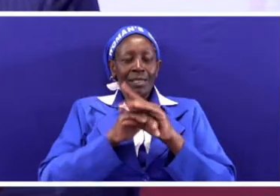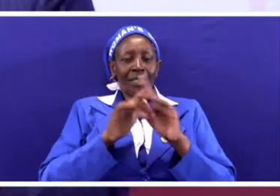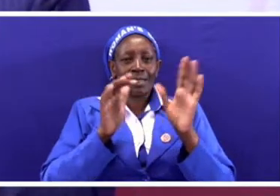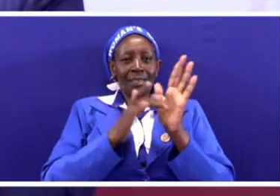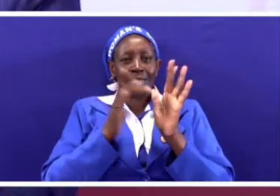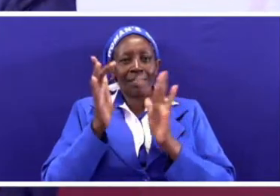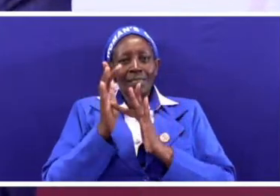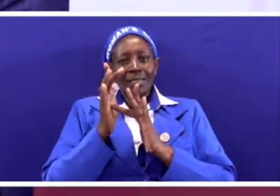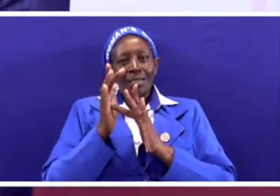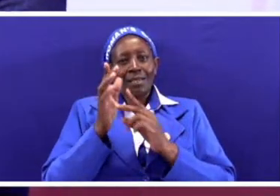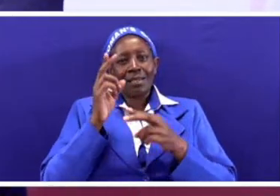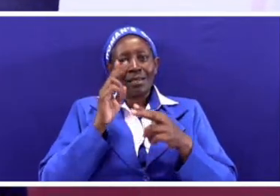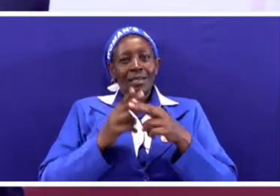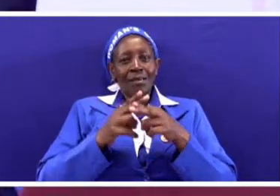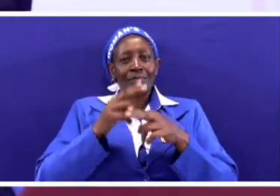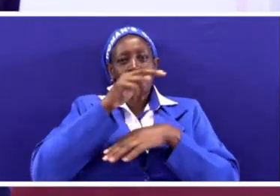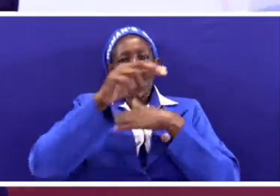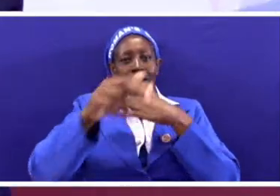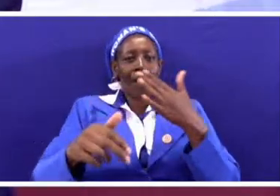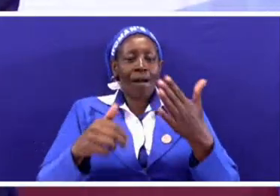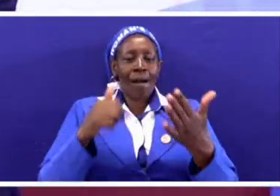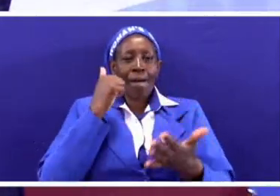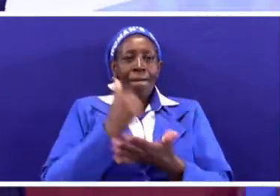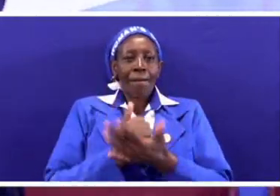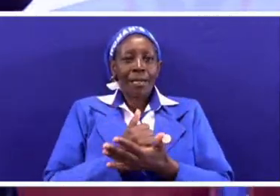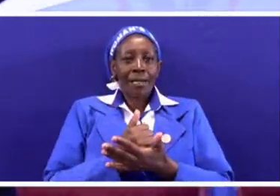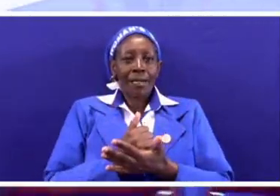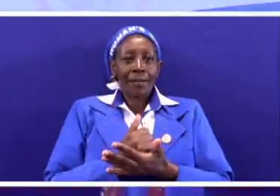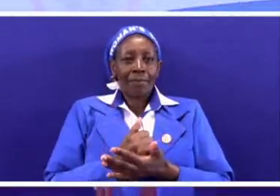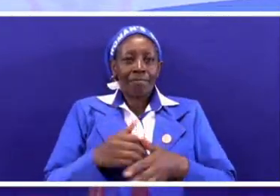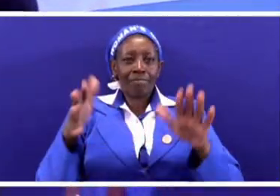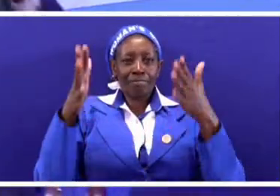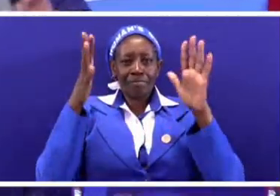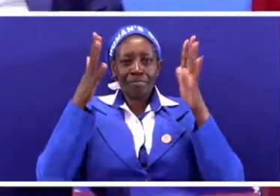and trusting in Jesus' name. Amen.